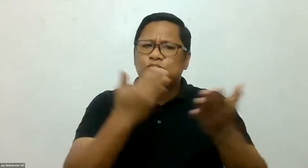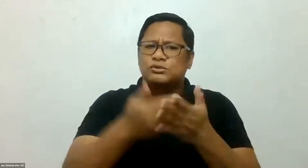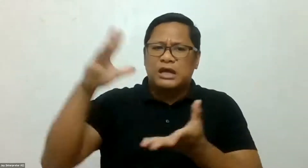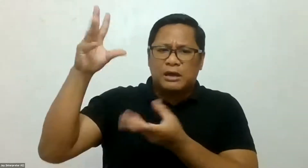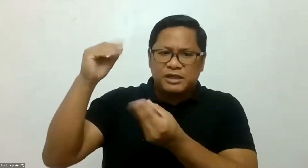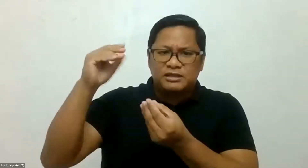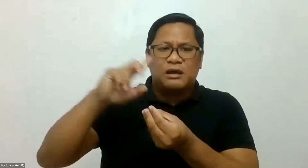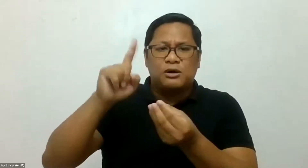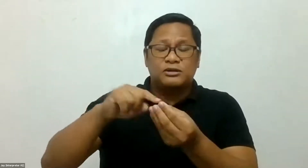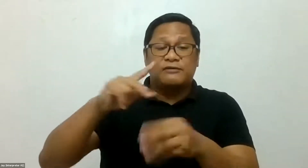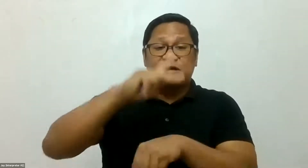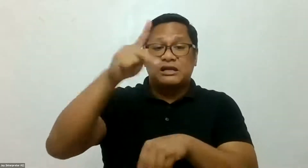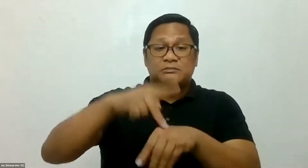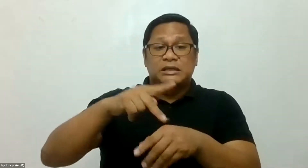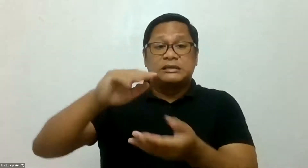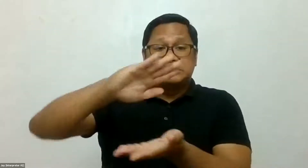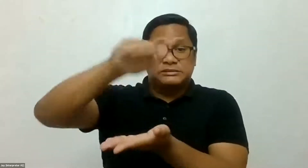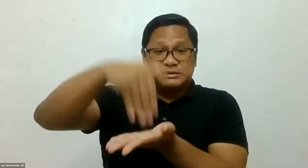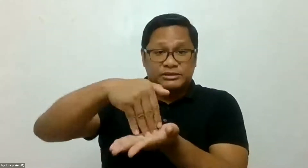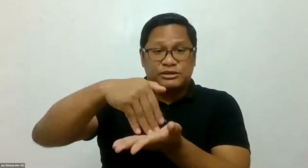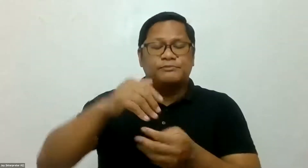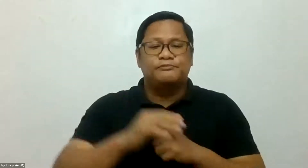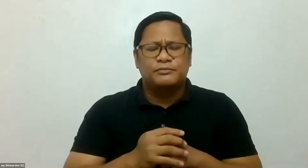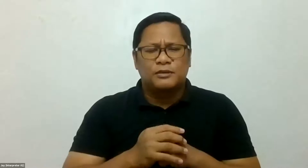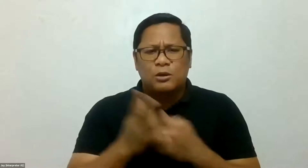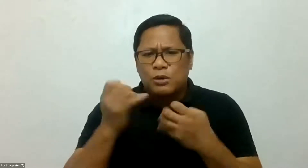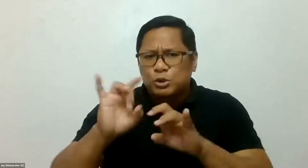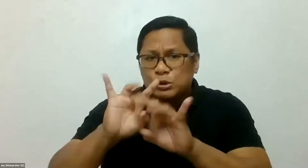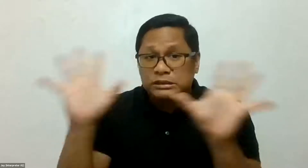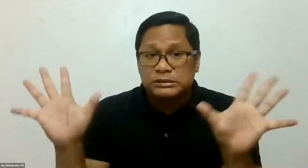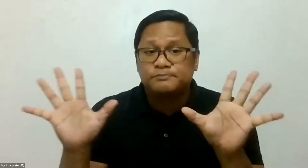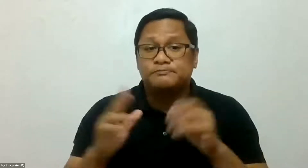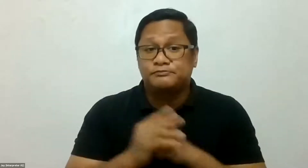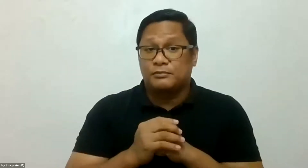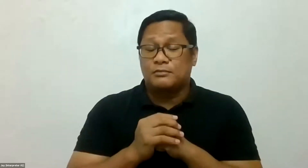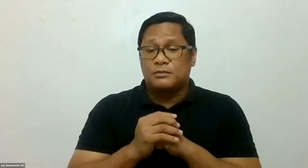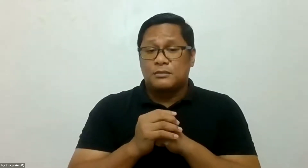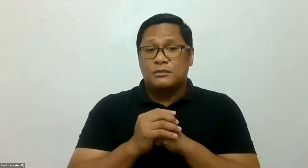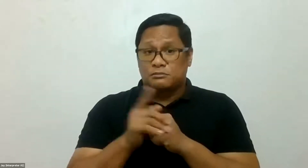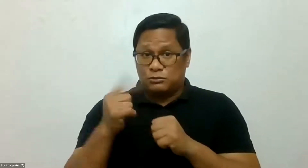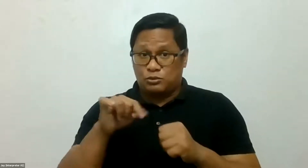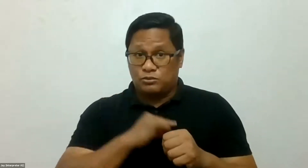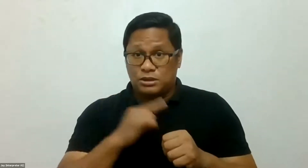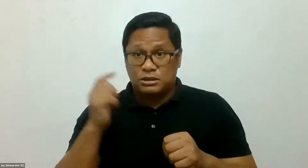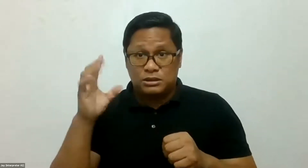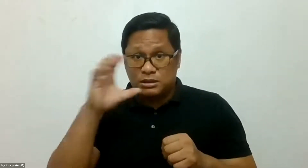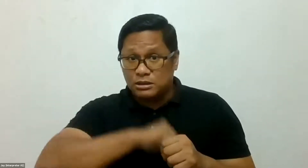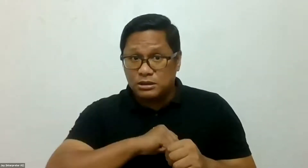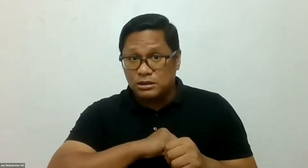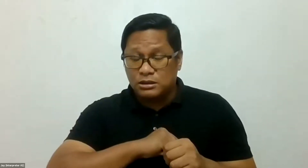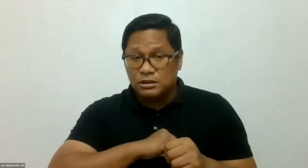centers. I'd like to clarify. So would we assume that these